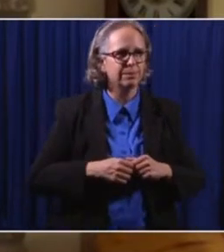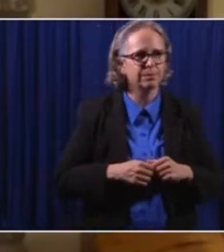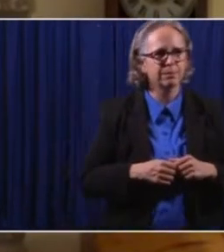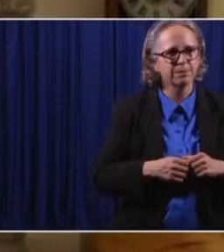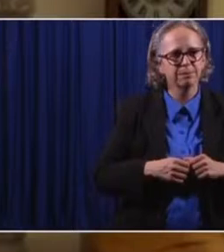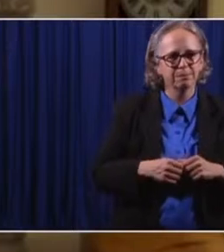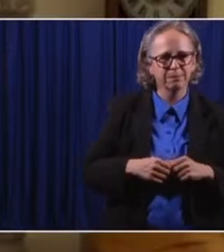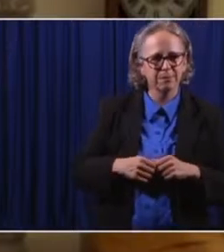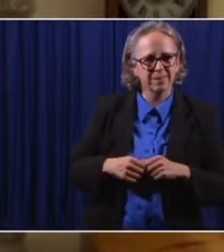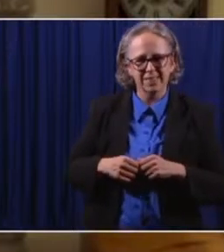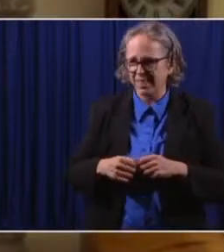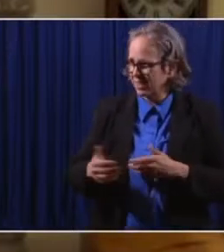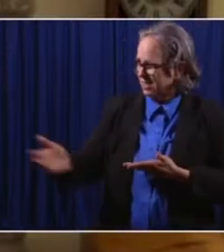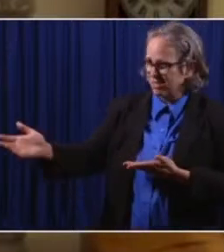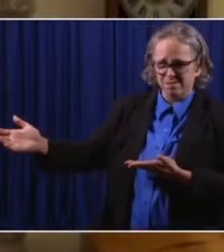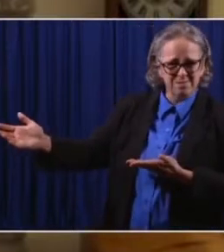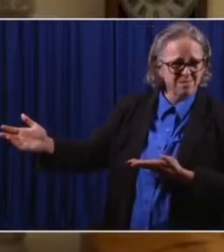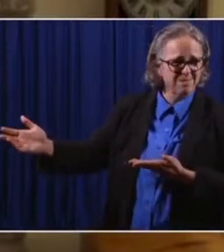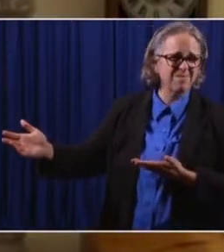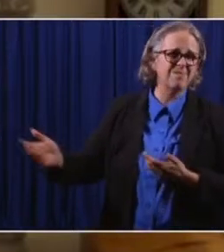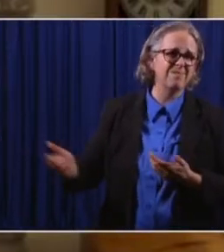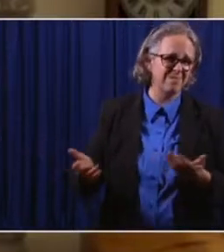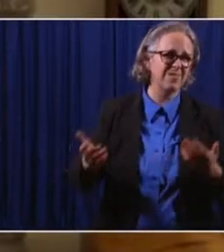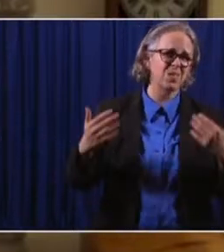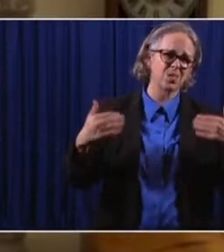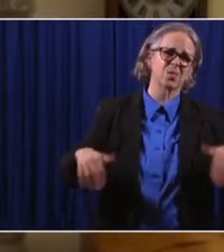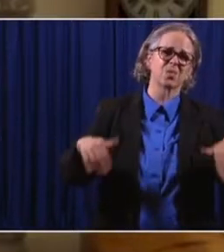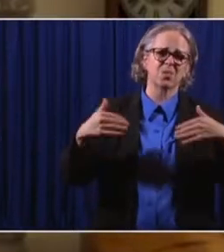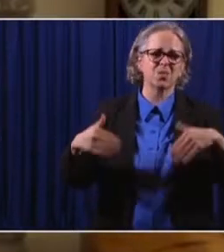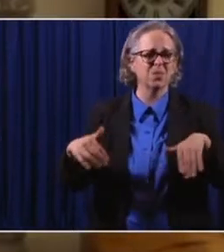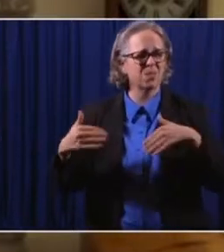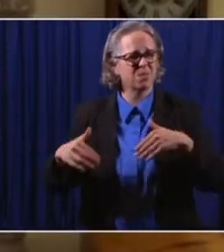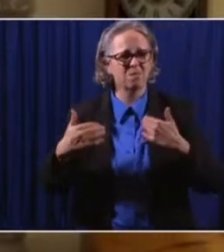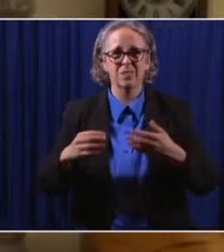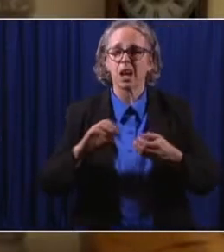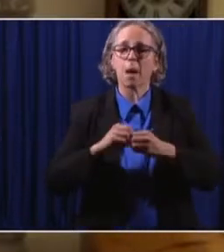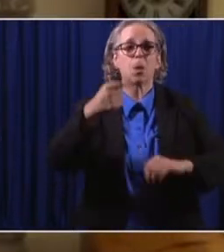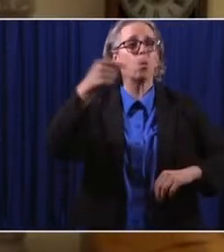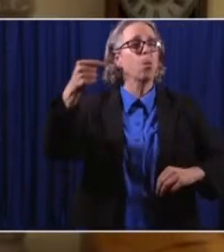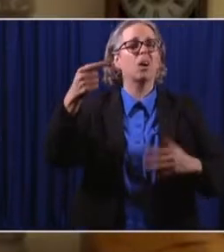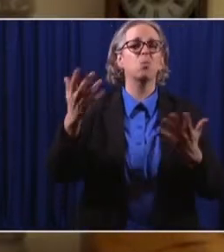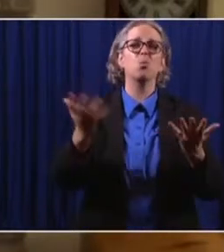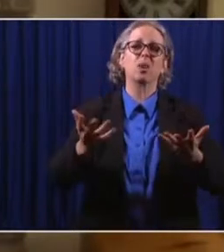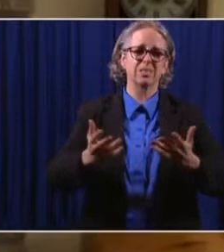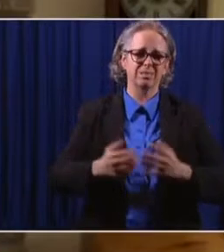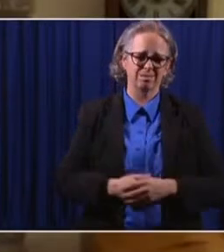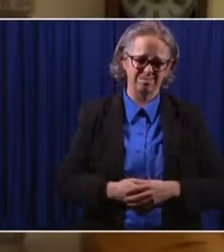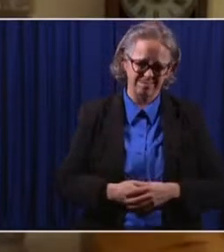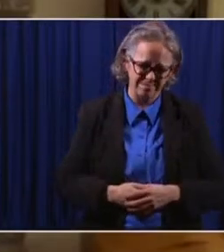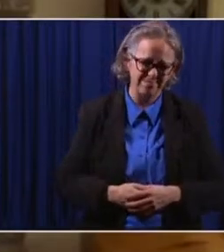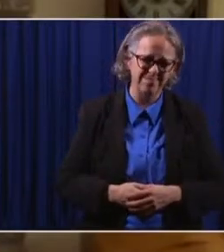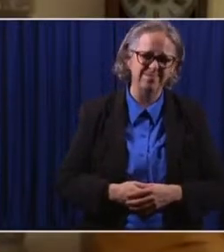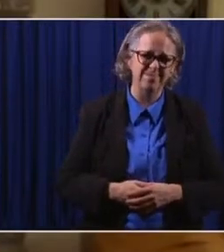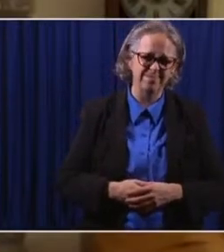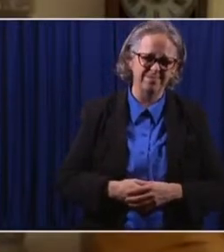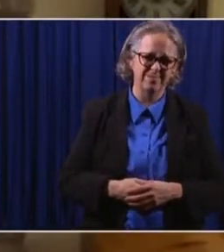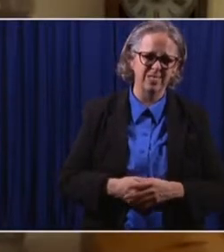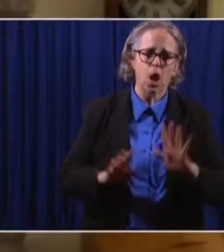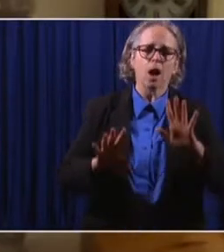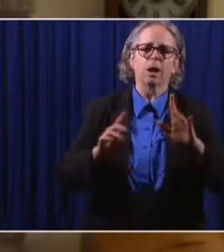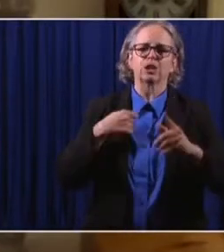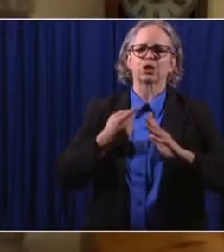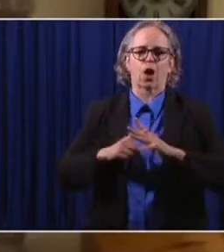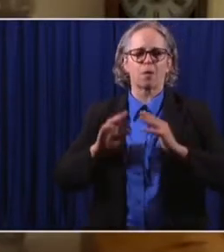And you can see, we always start at the top. We'll go to the low part. Shout out to Harrison, Noble,